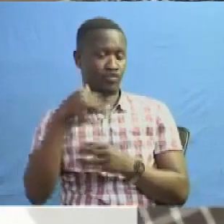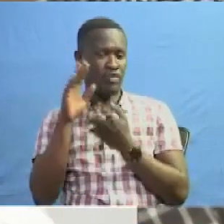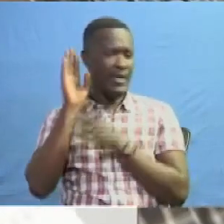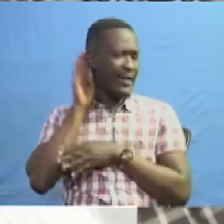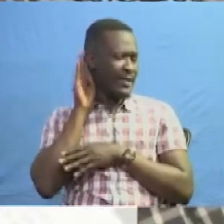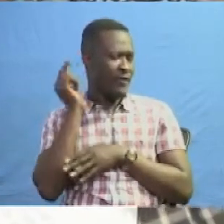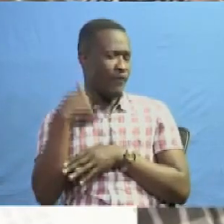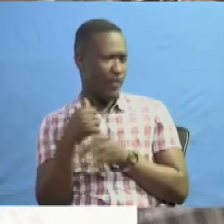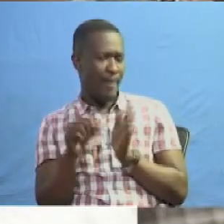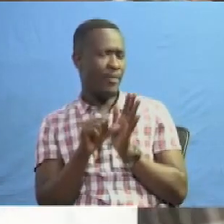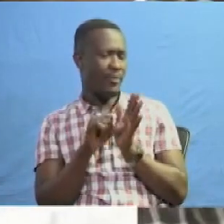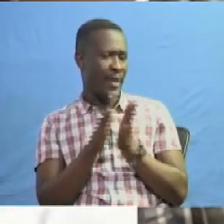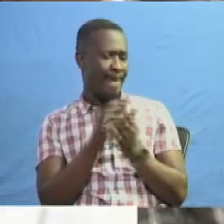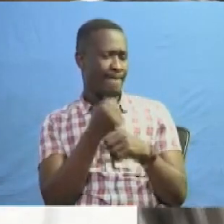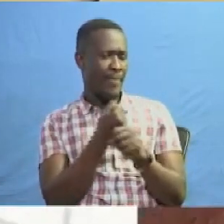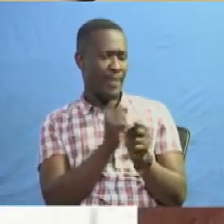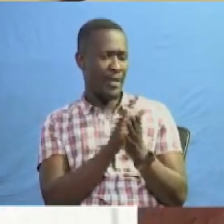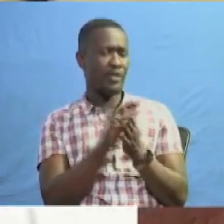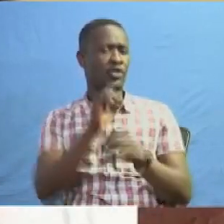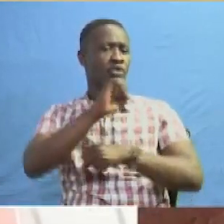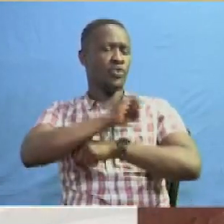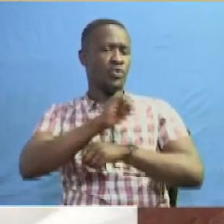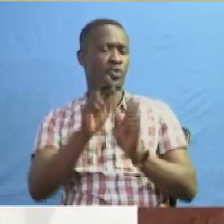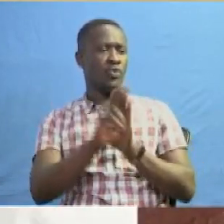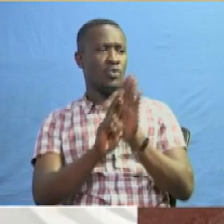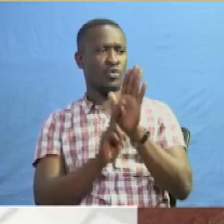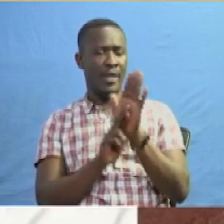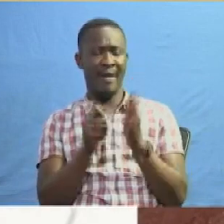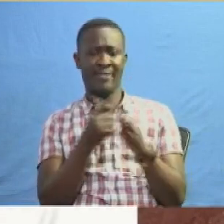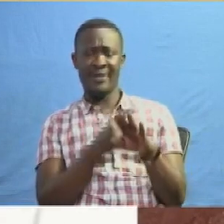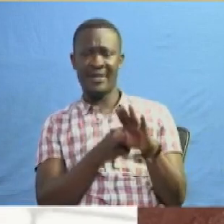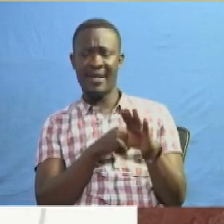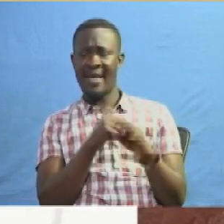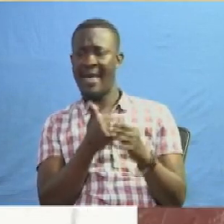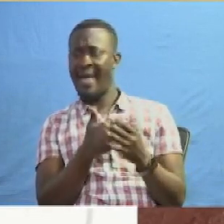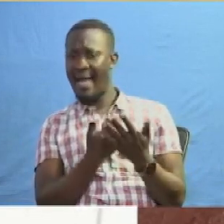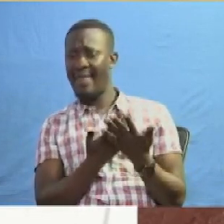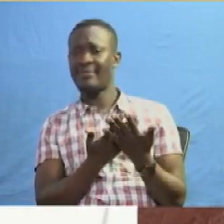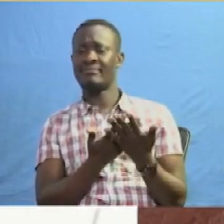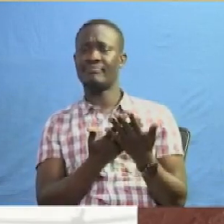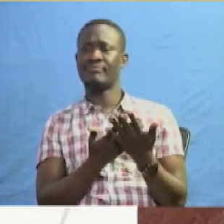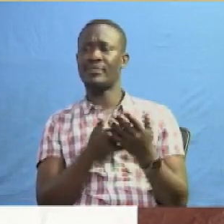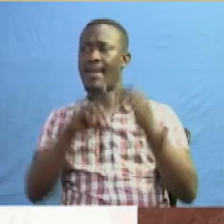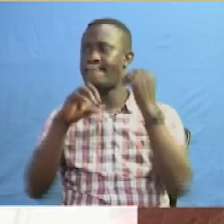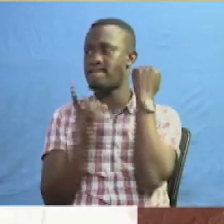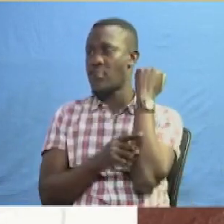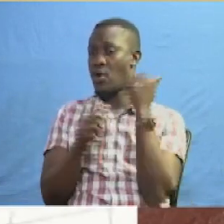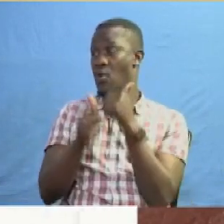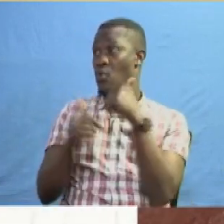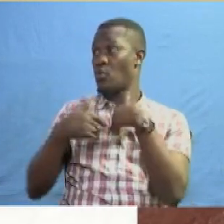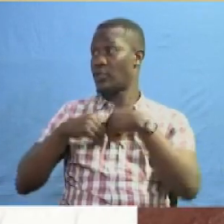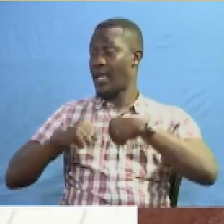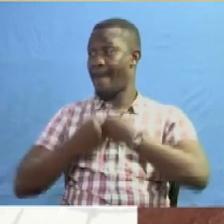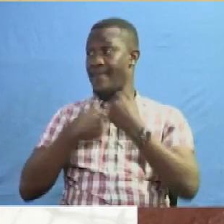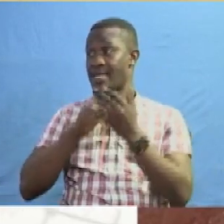and involve them in the formulation of school rules. Sometimes some of the unrests which are happening